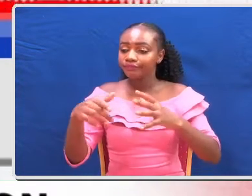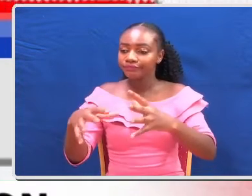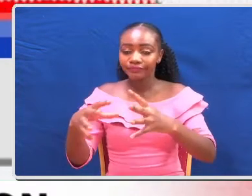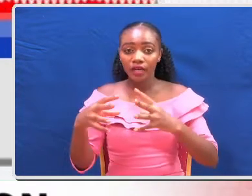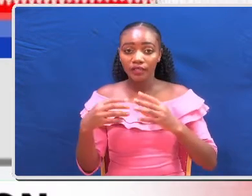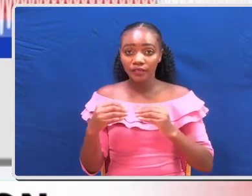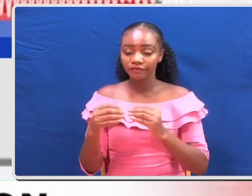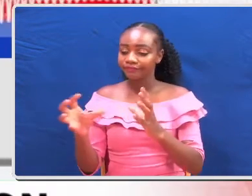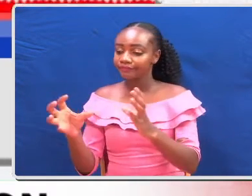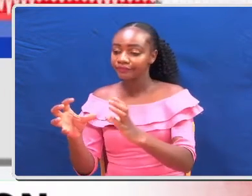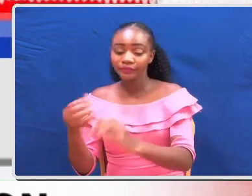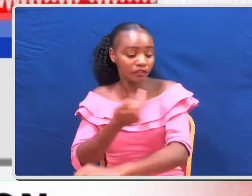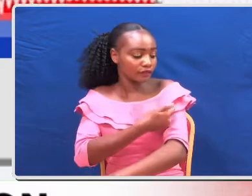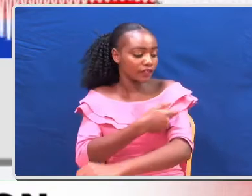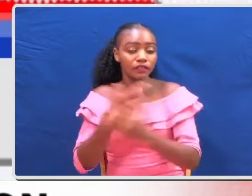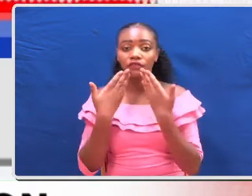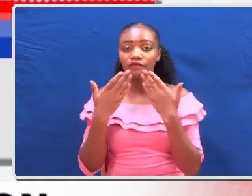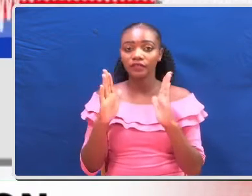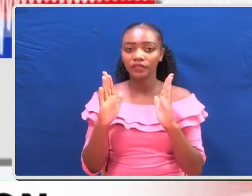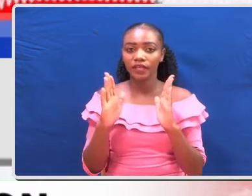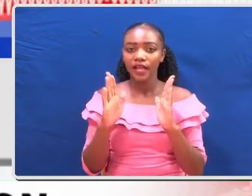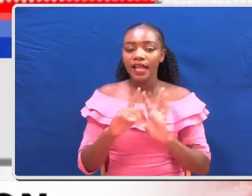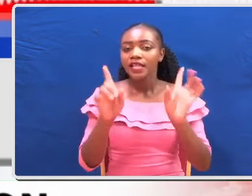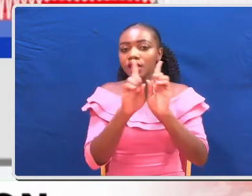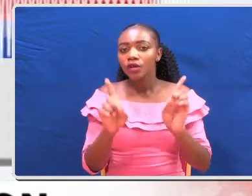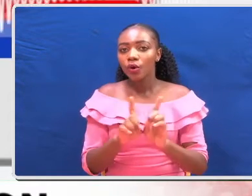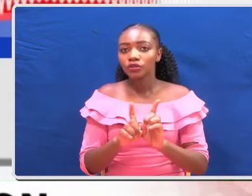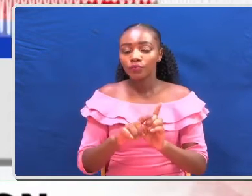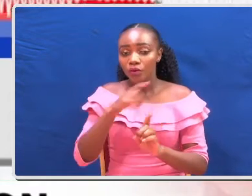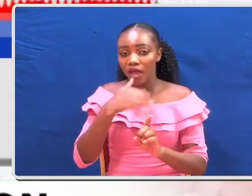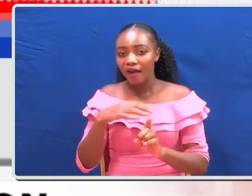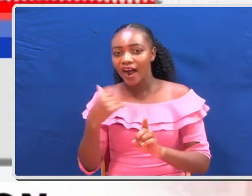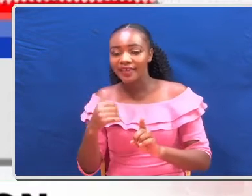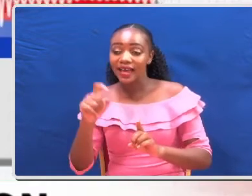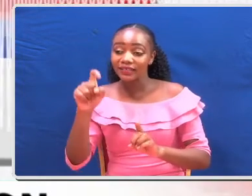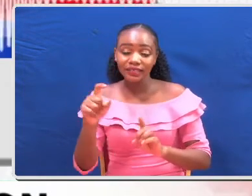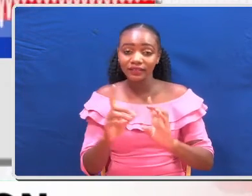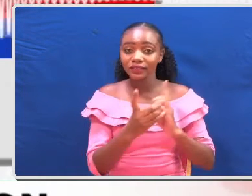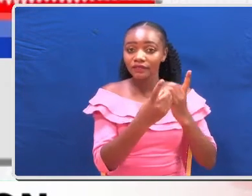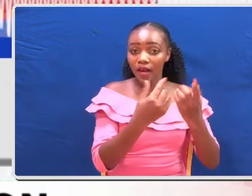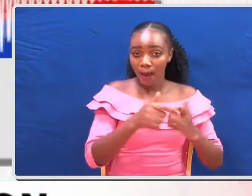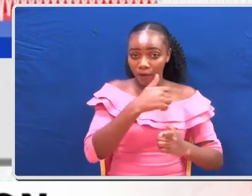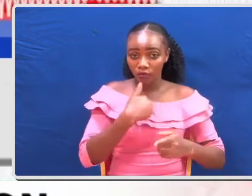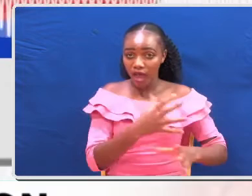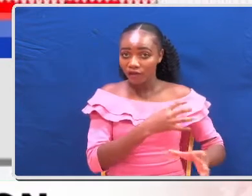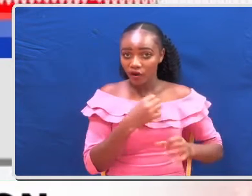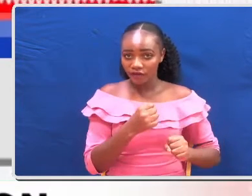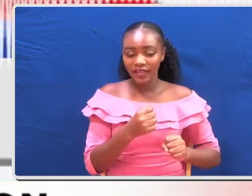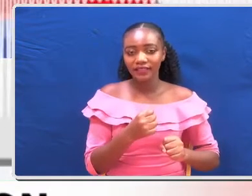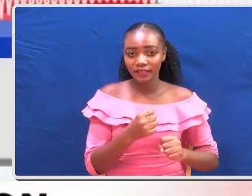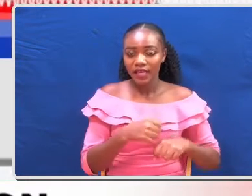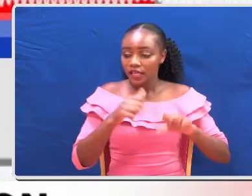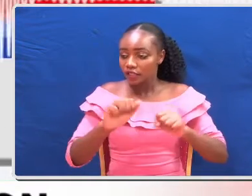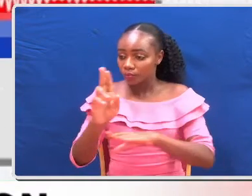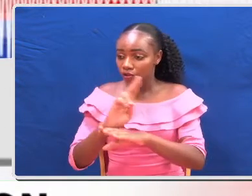expire in June 2021, and because of the demand that has been created, we are confident that the vaccines will not expire on